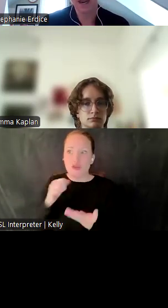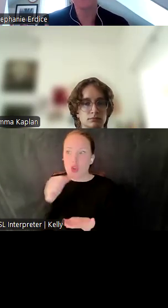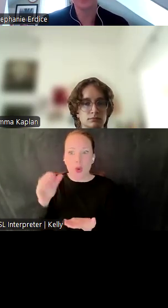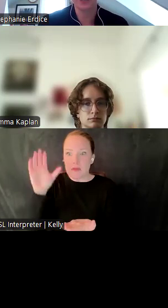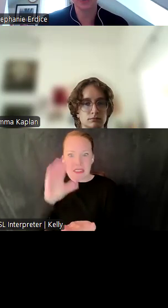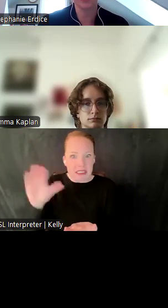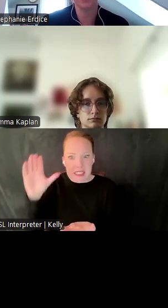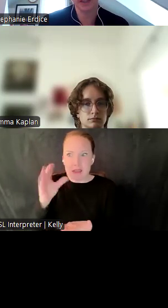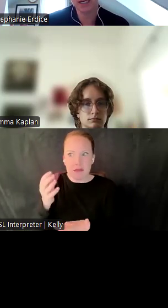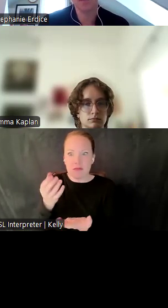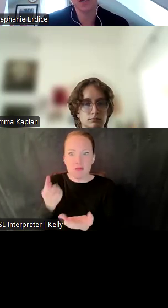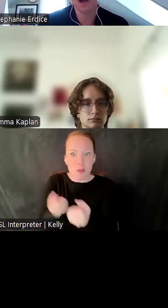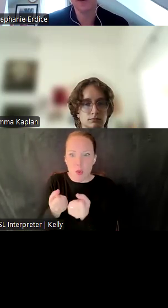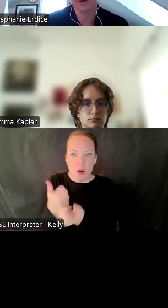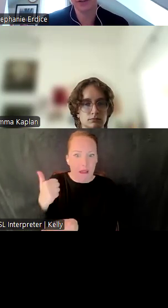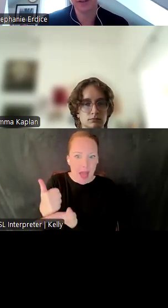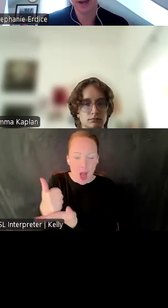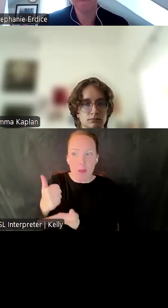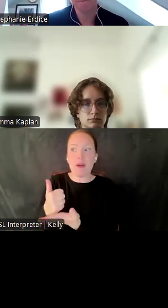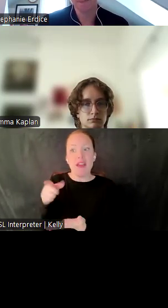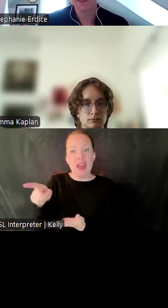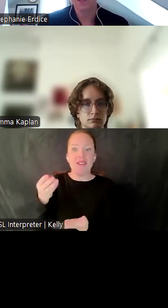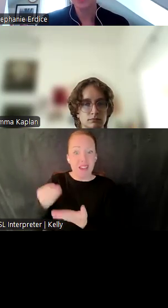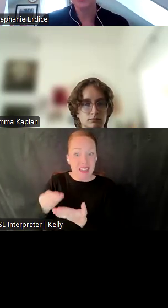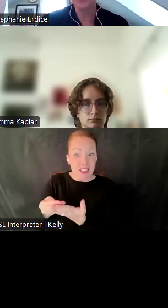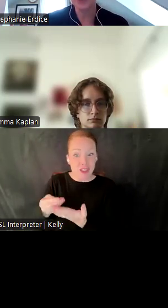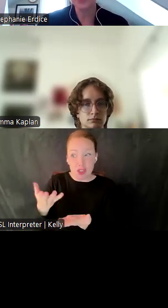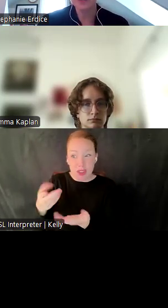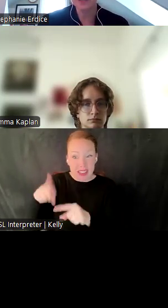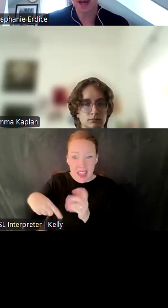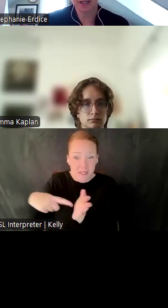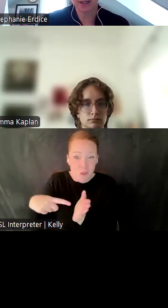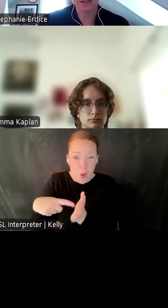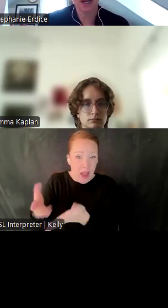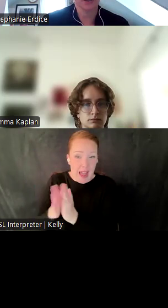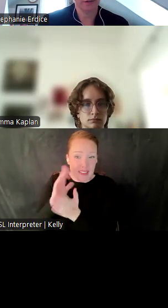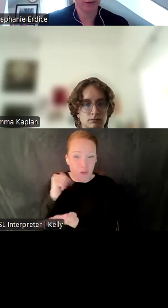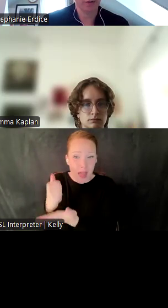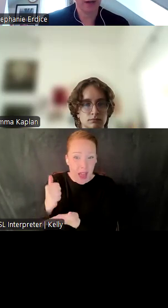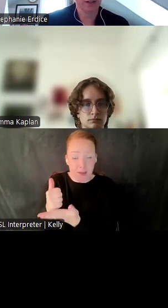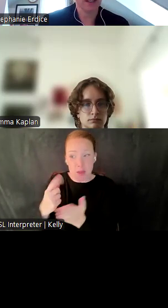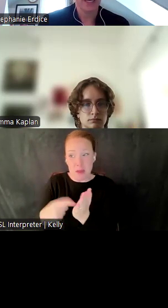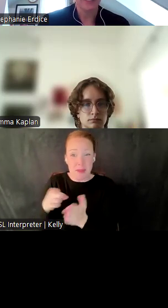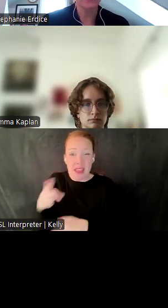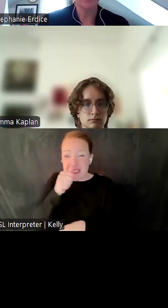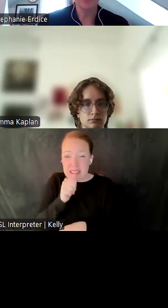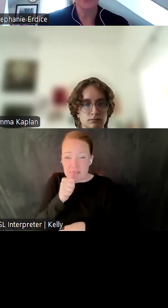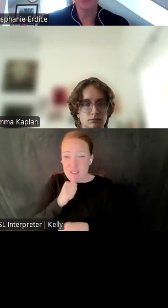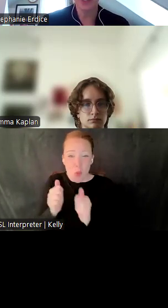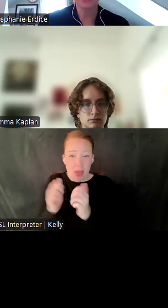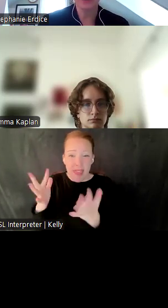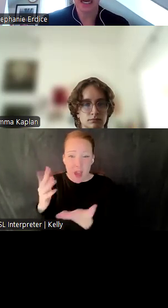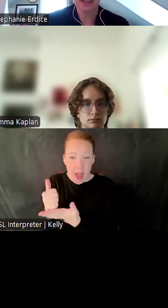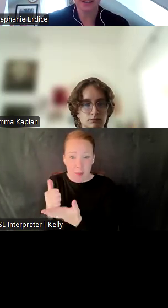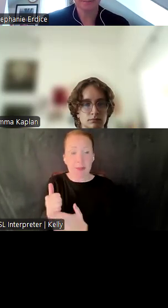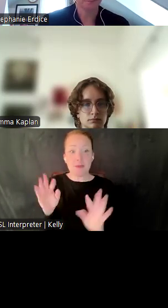all. And financial stability can be a barrier to that. So for you as advocates and service providers, it's important for you